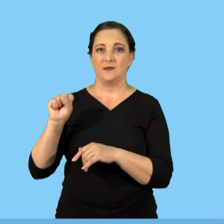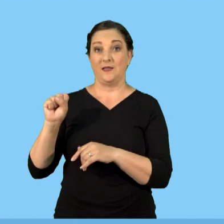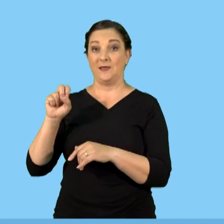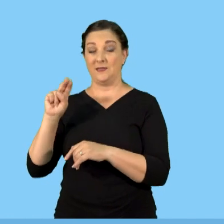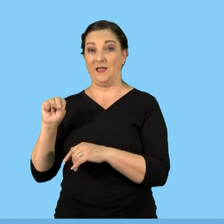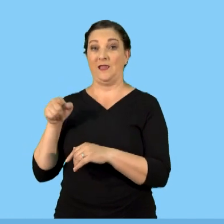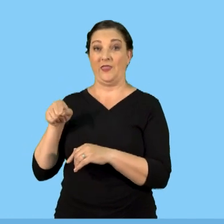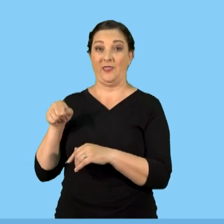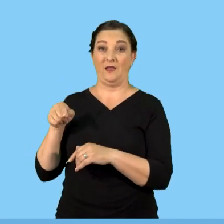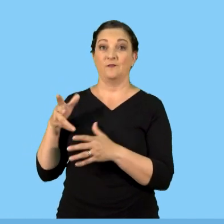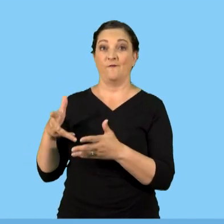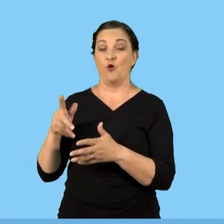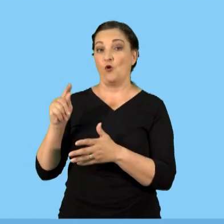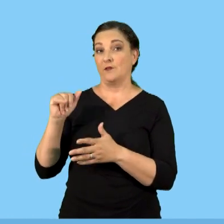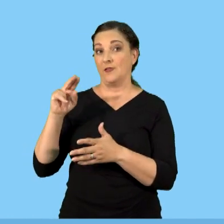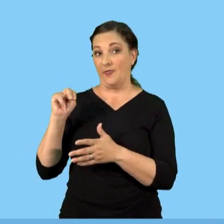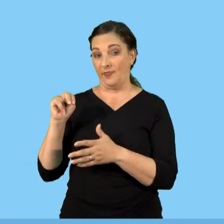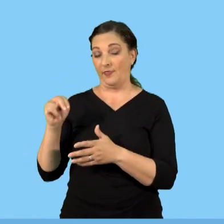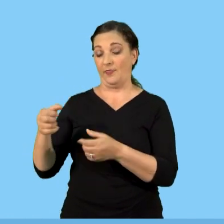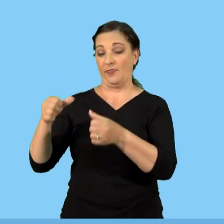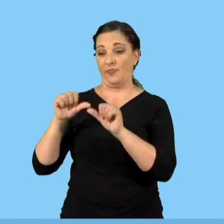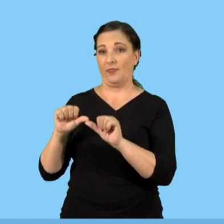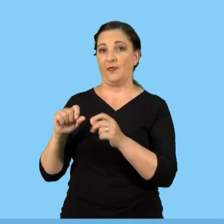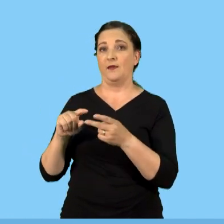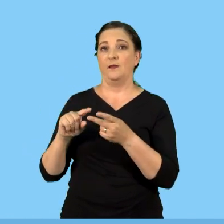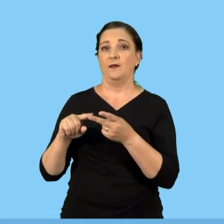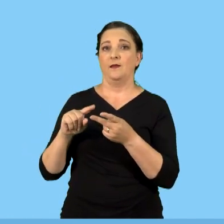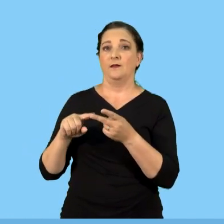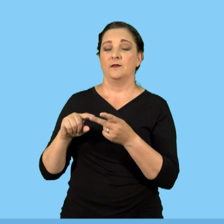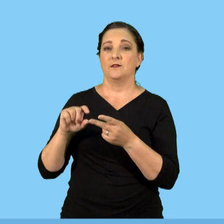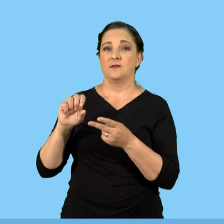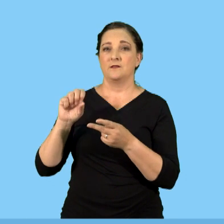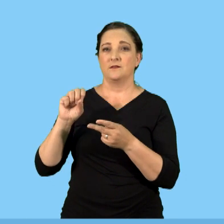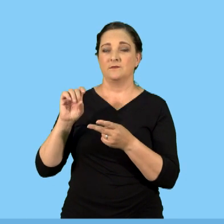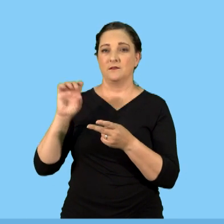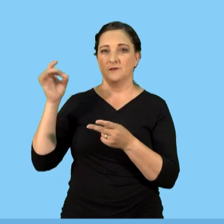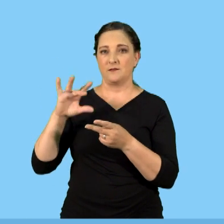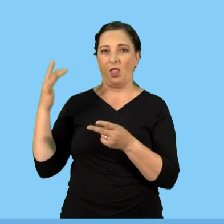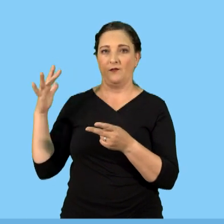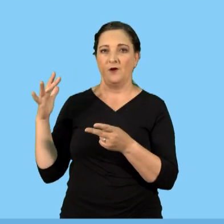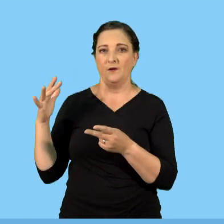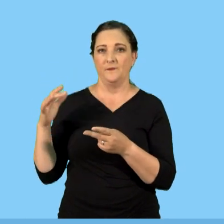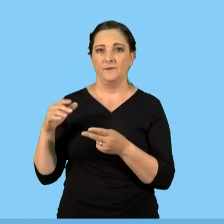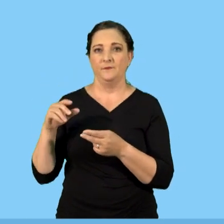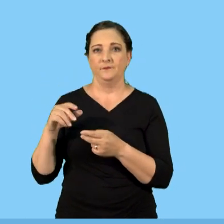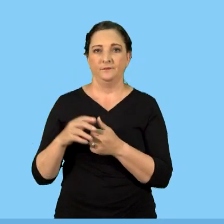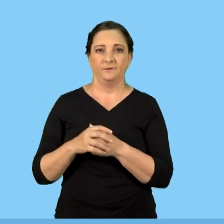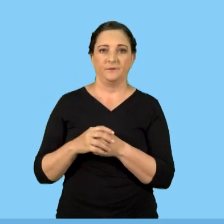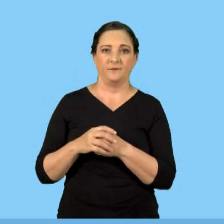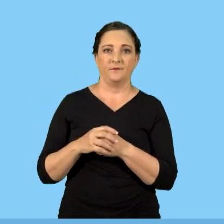for tin, and then silver is going to be Ag. So this is tin, and this is going to be silver.